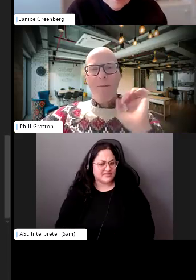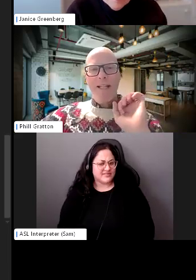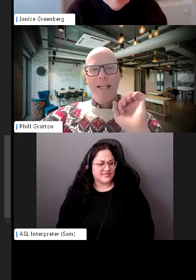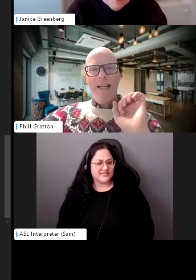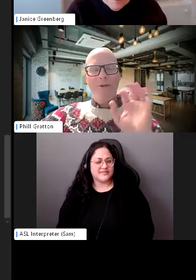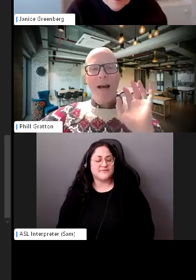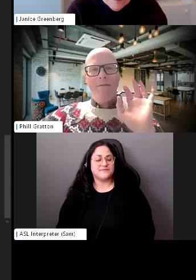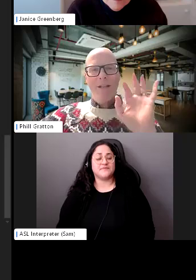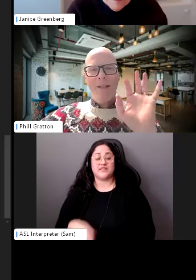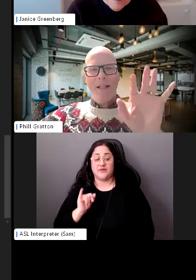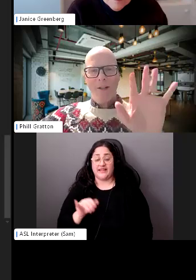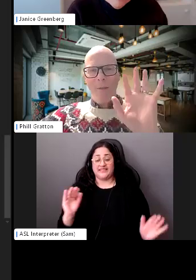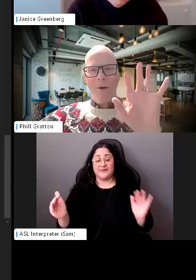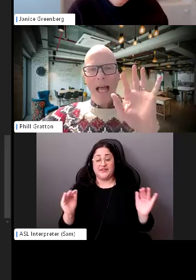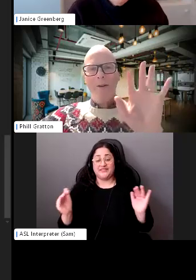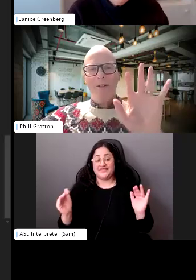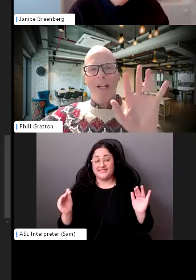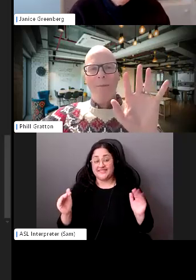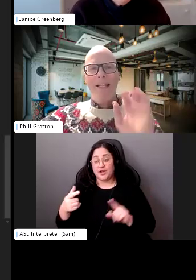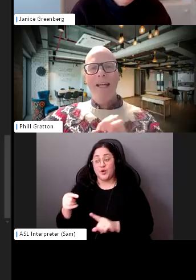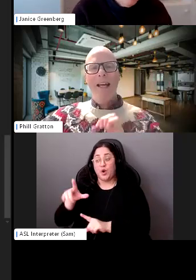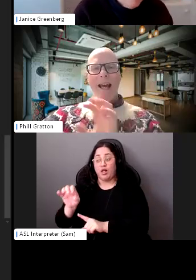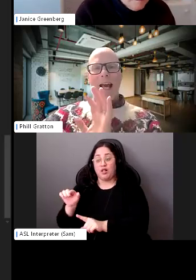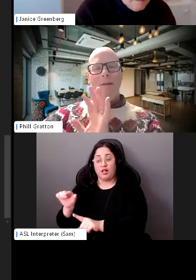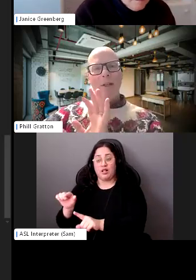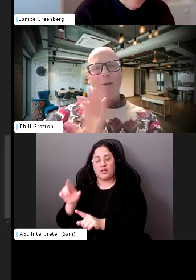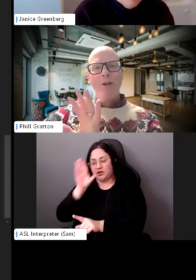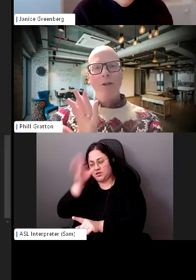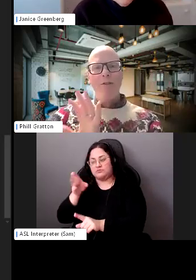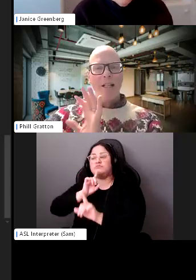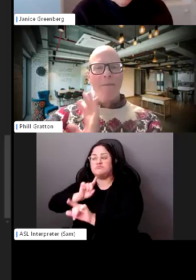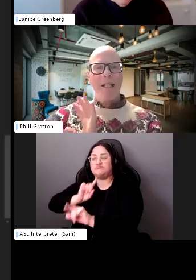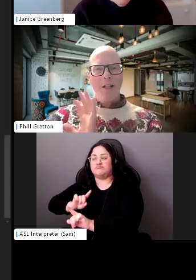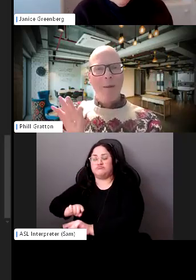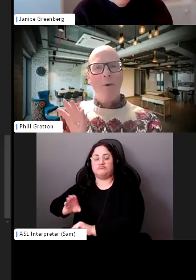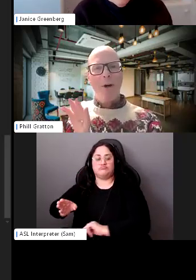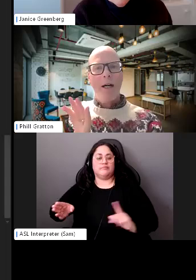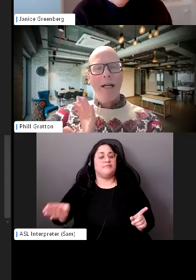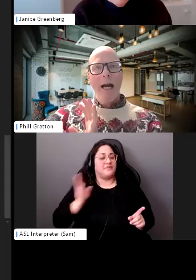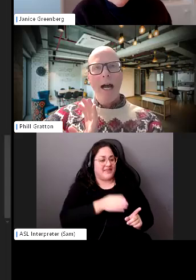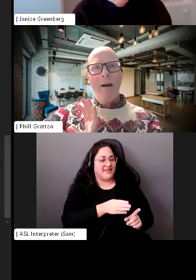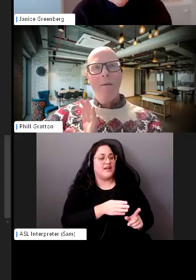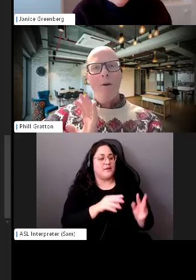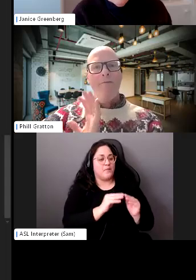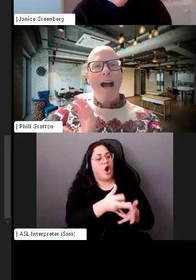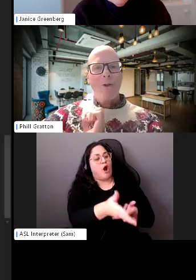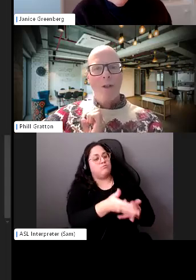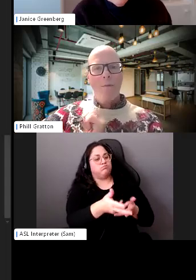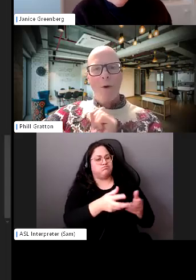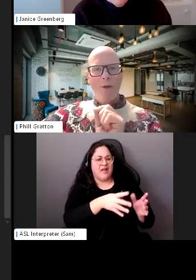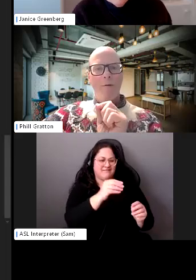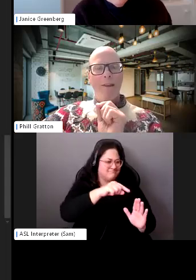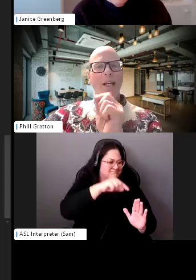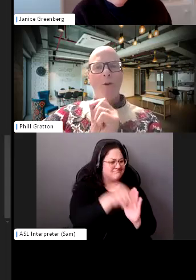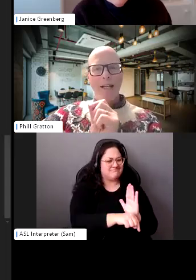between ChatGPT is you have something that's a little bit more elaborate with ChatGPT, and with Google, you've got something that's a little bit more